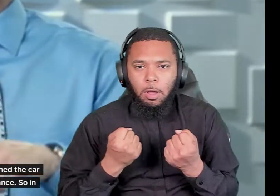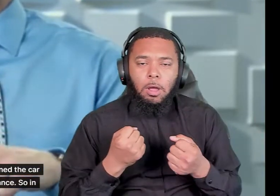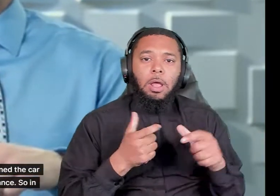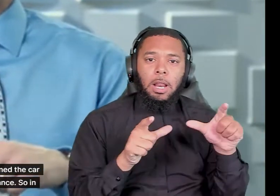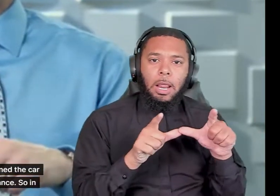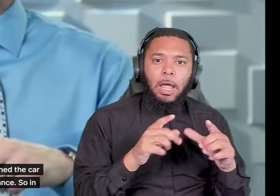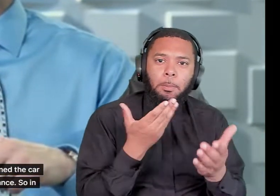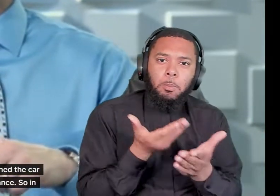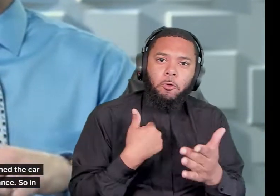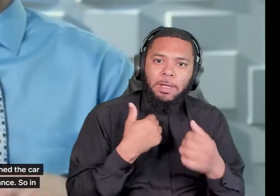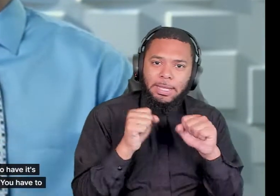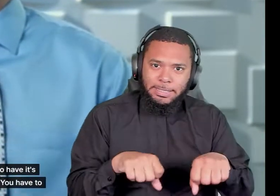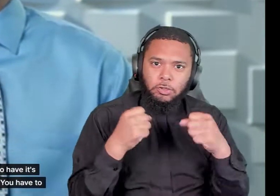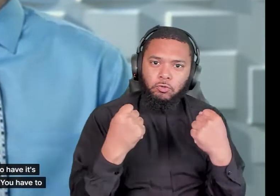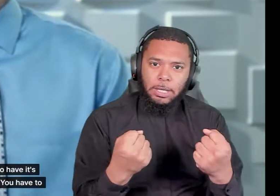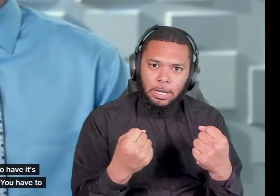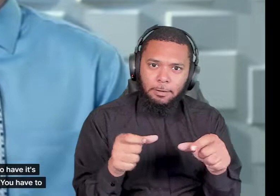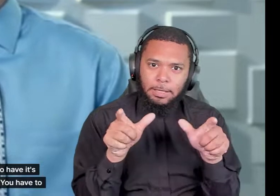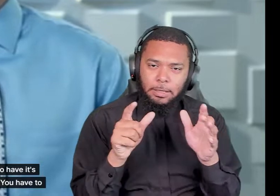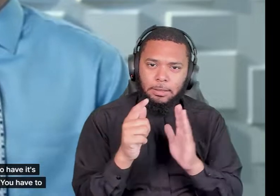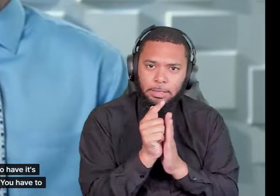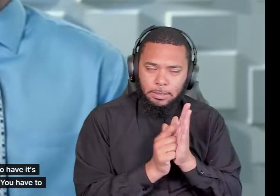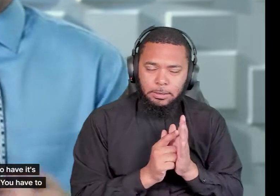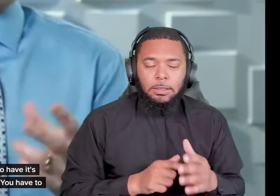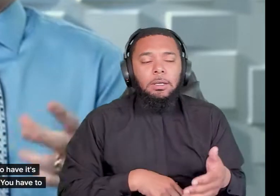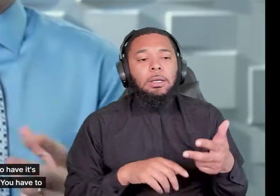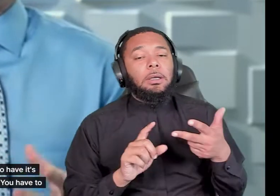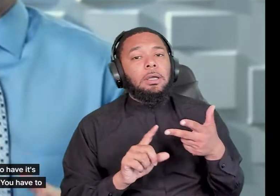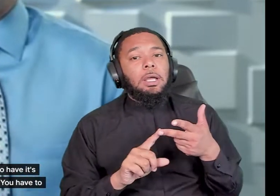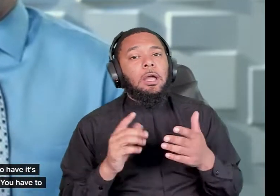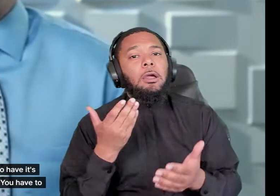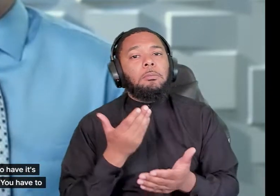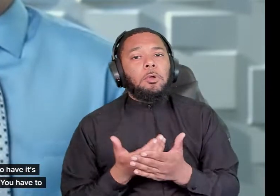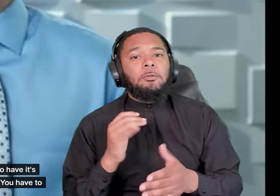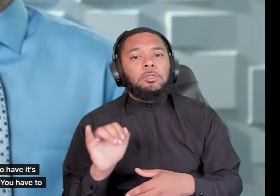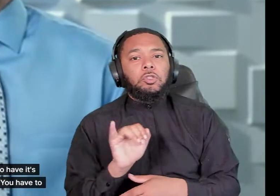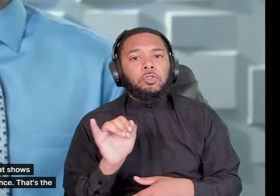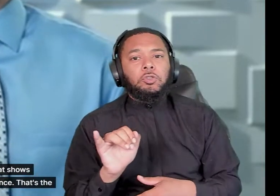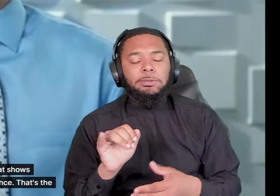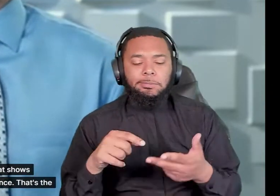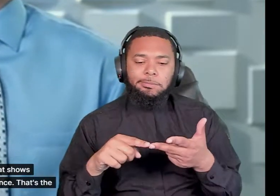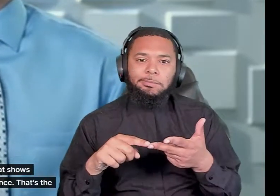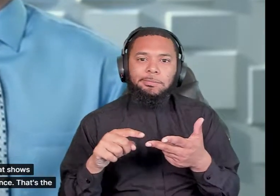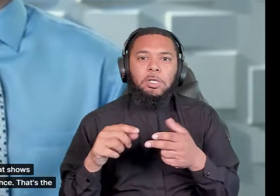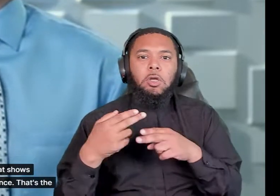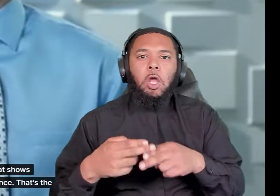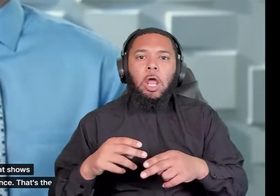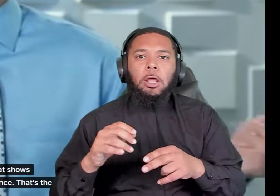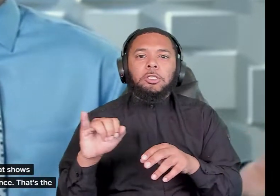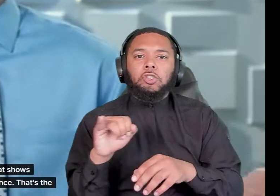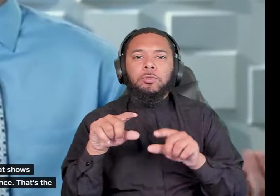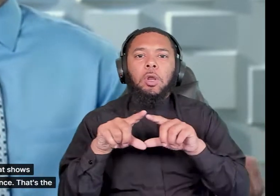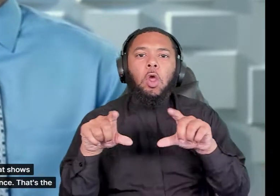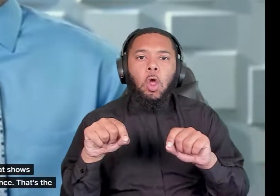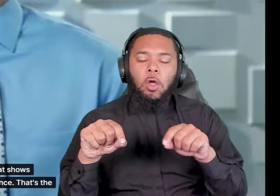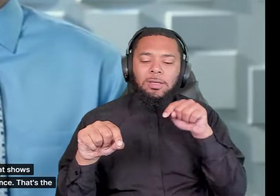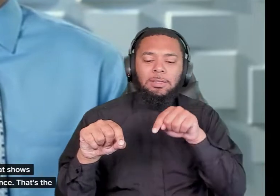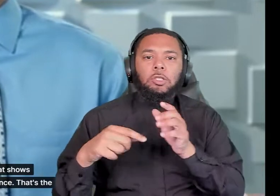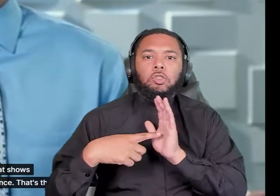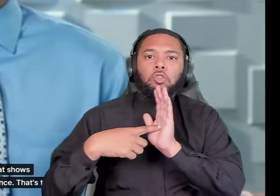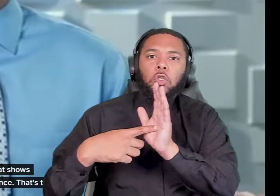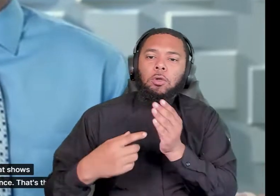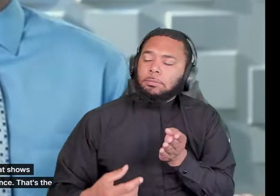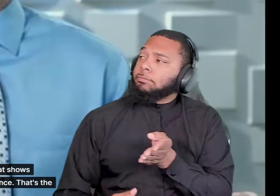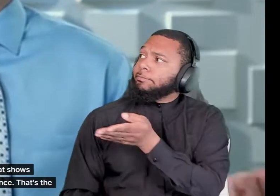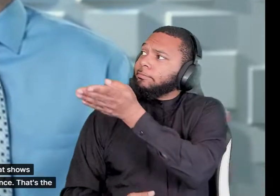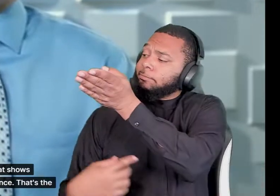of insurance. So in other words, you have to have, it's called an insurance card. You have to have a card on you that shows, yes, I am